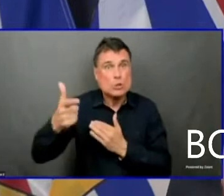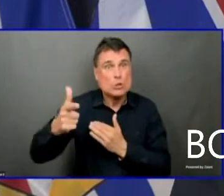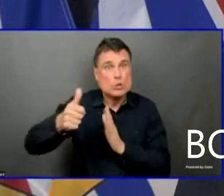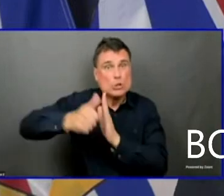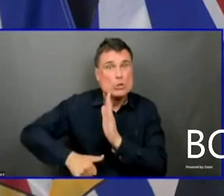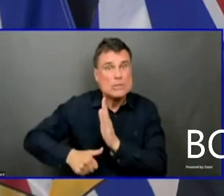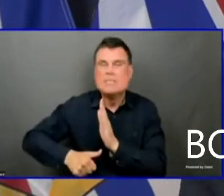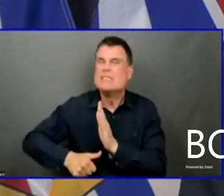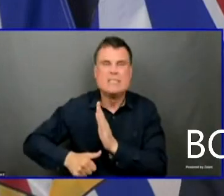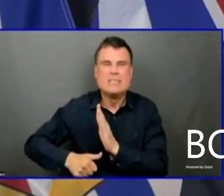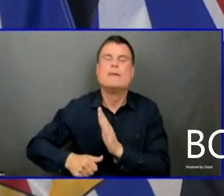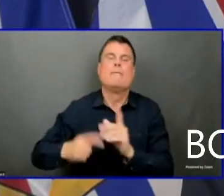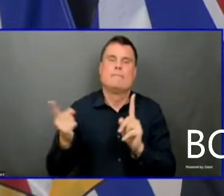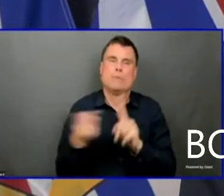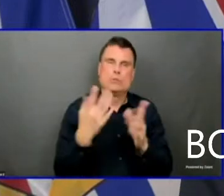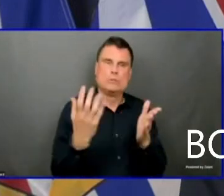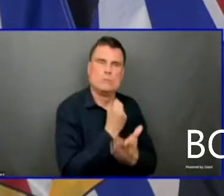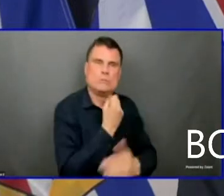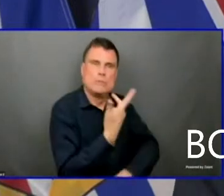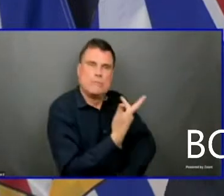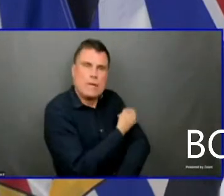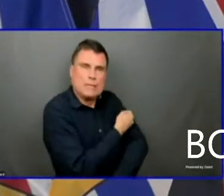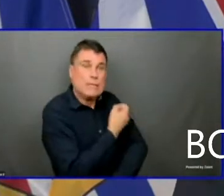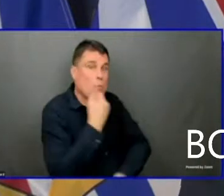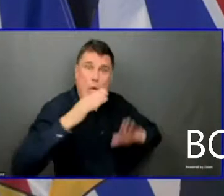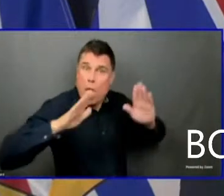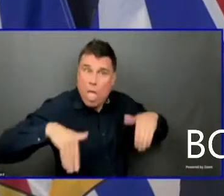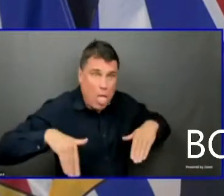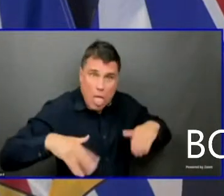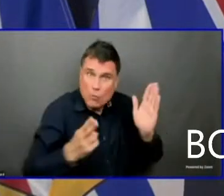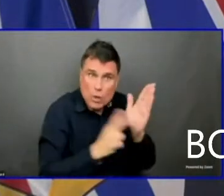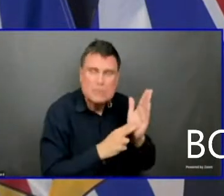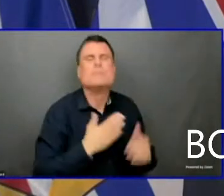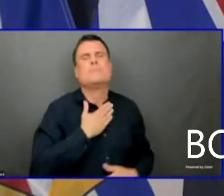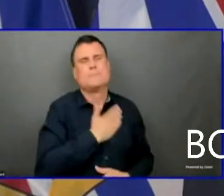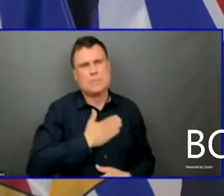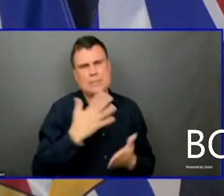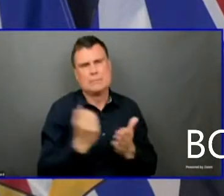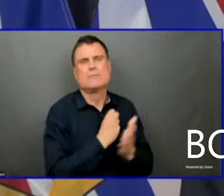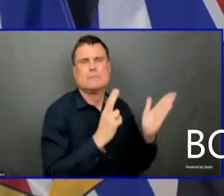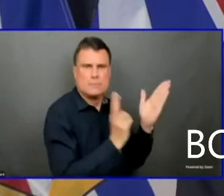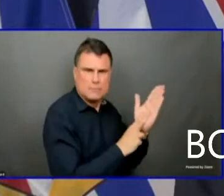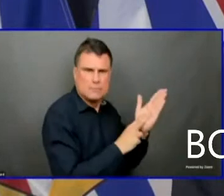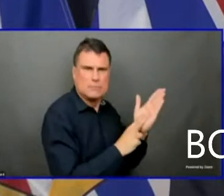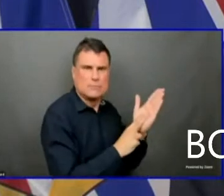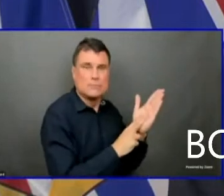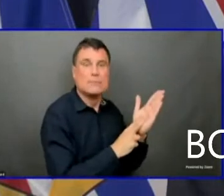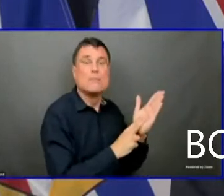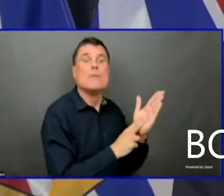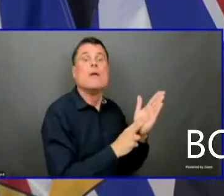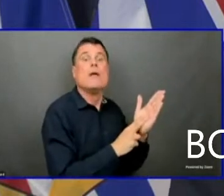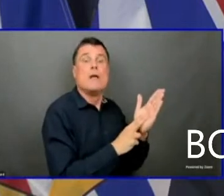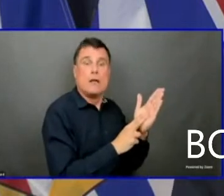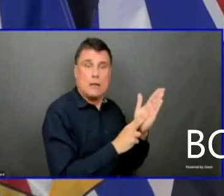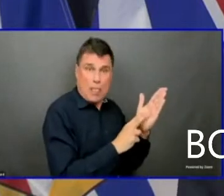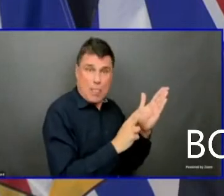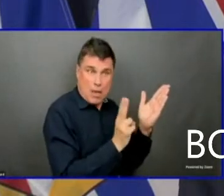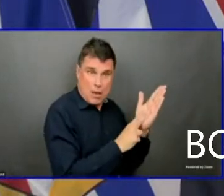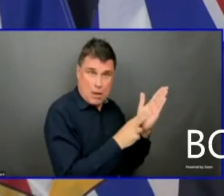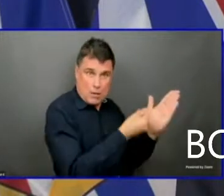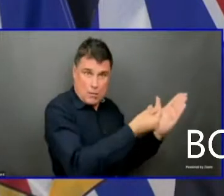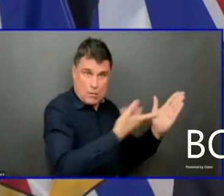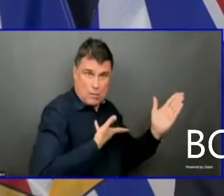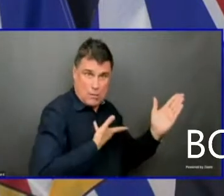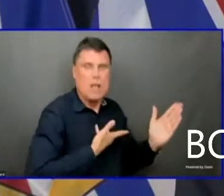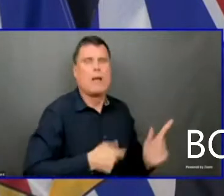must register now. And when we're invited to book our shot, we must book right away. We can go to the Get Vaccinated website again, or